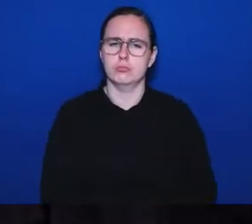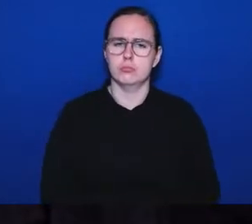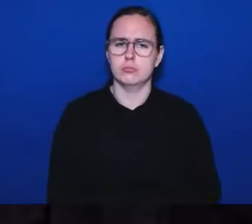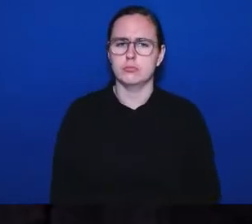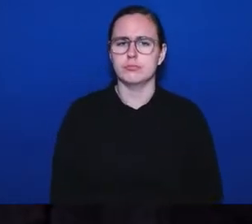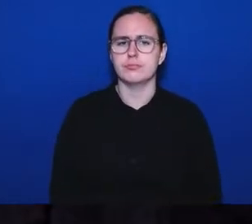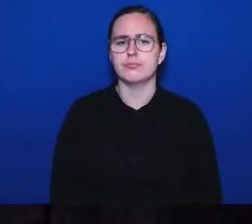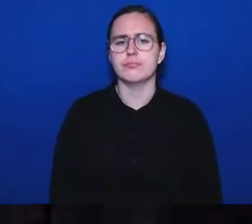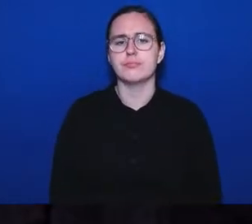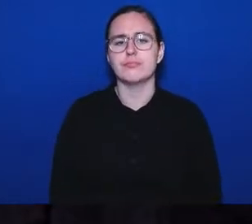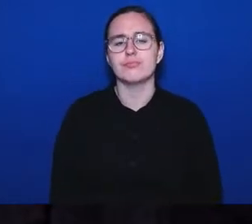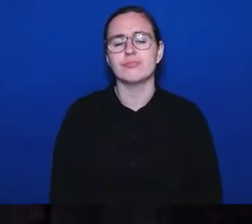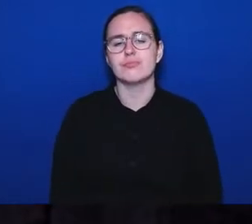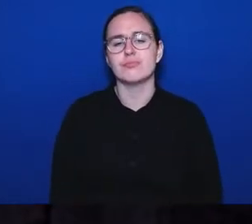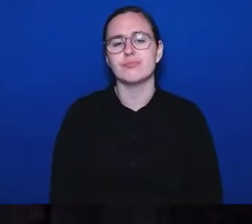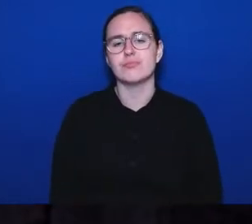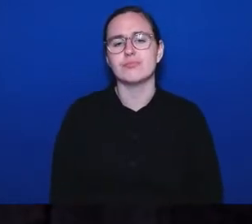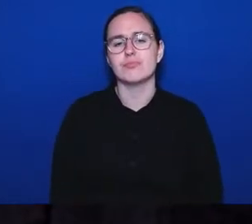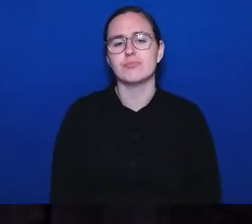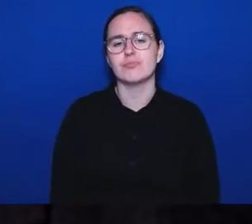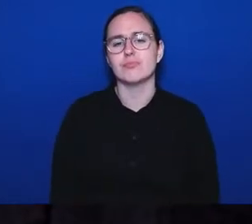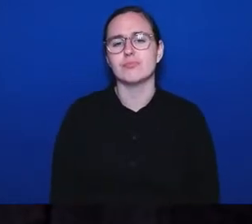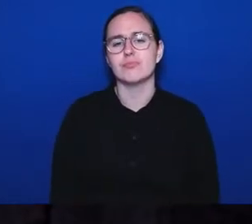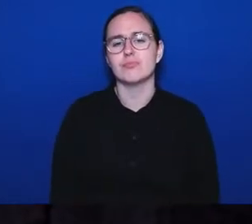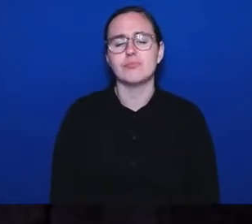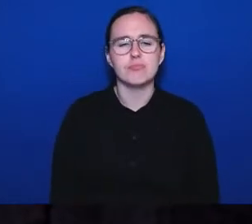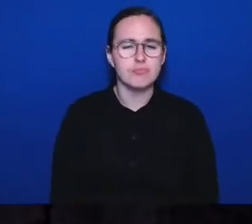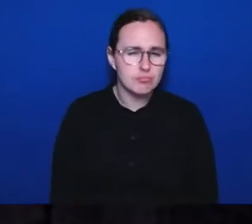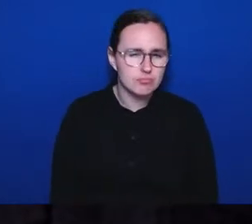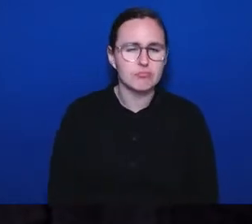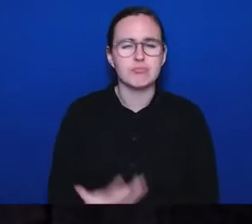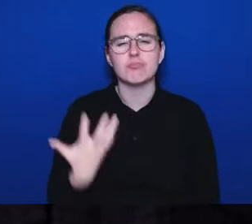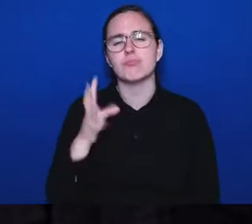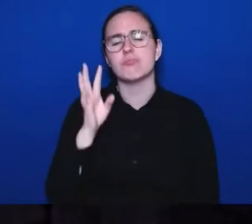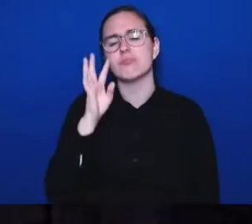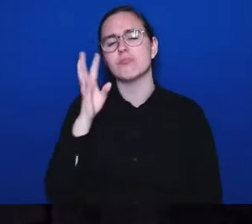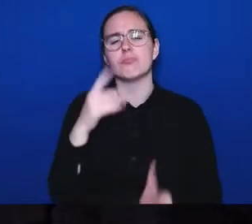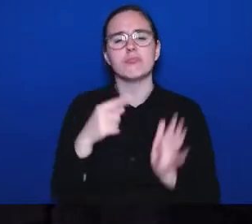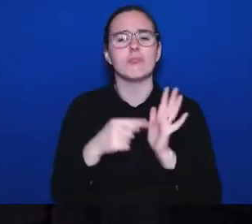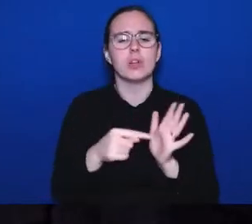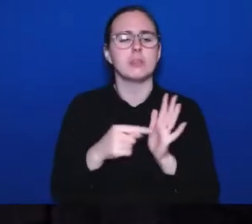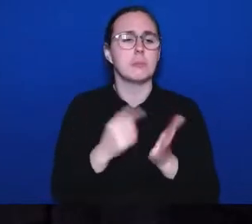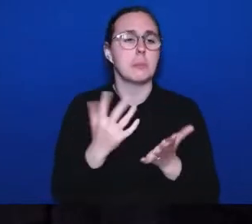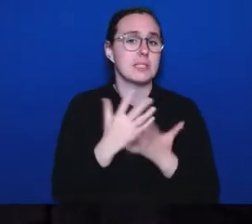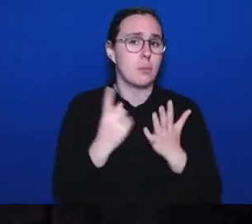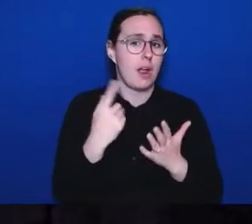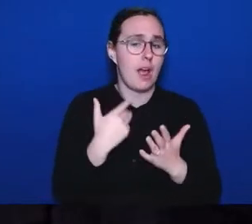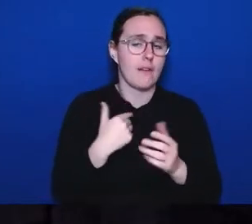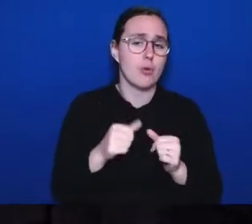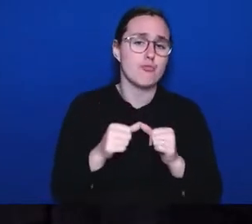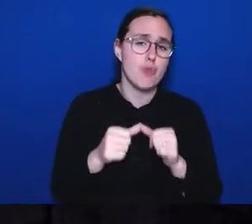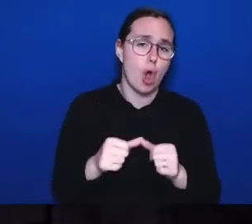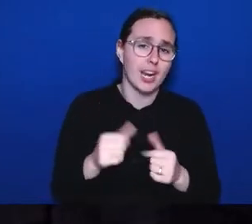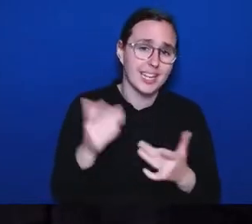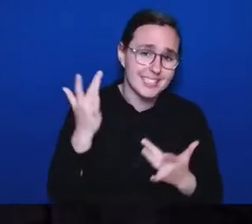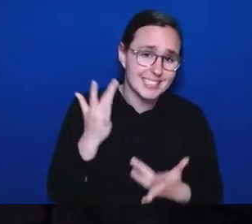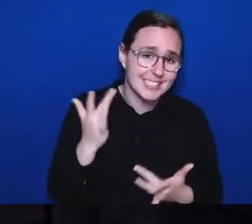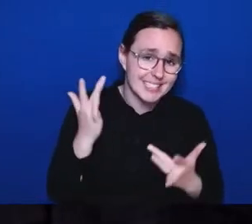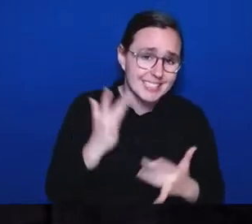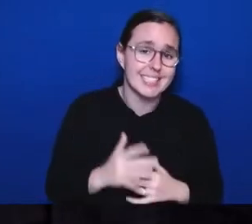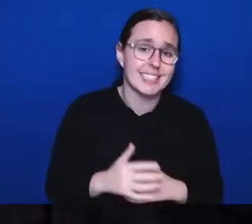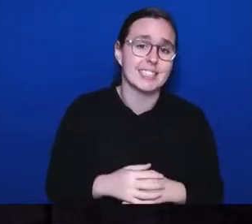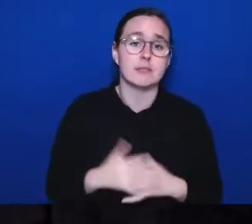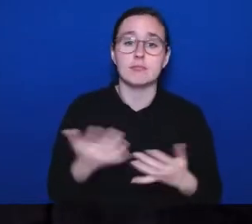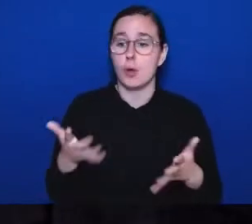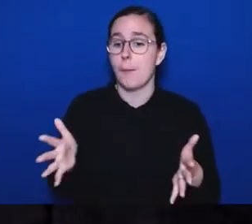chronic disease. Obviously, our whole maternity system is the requirements of that. As we're